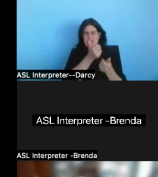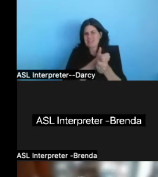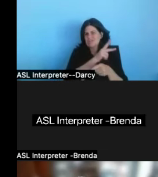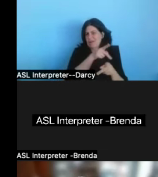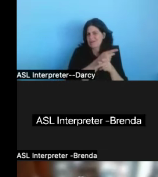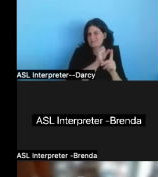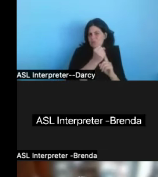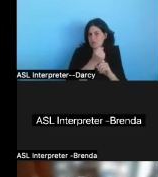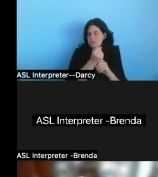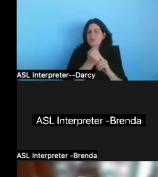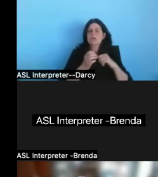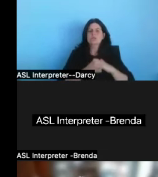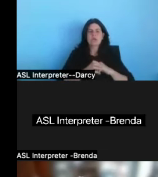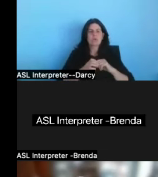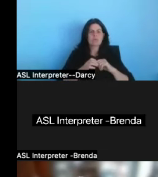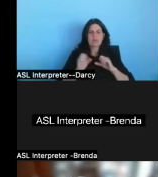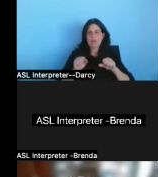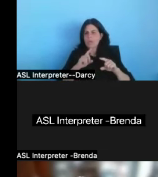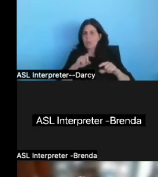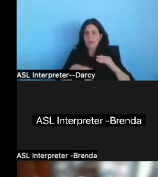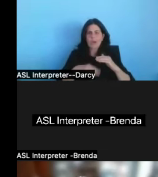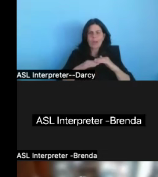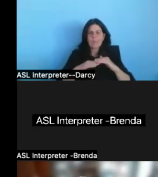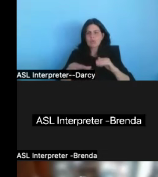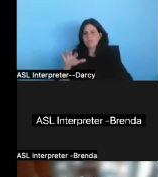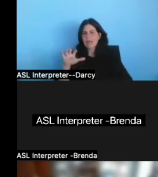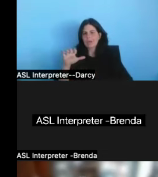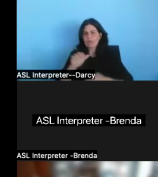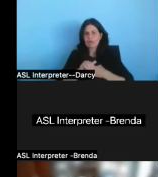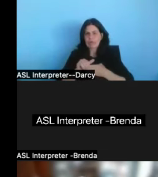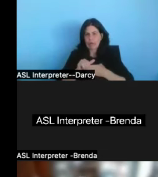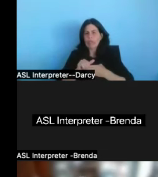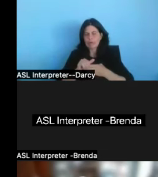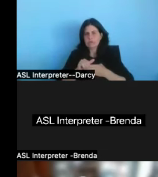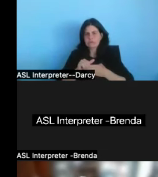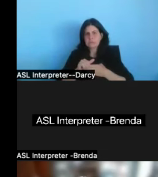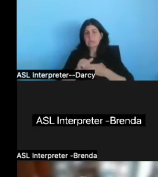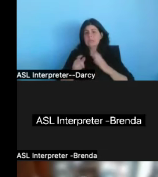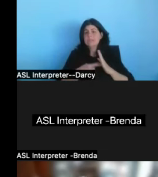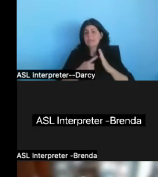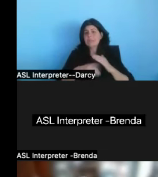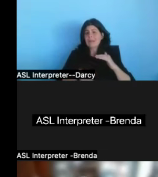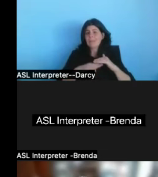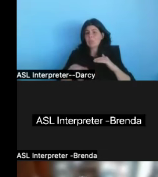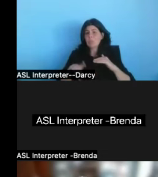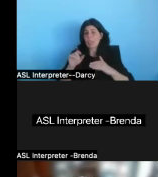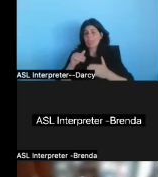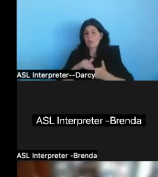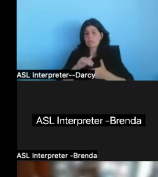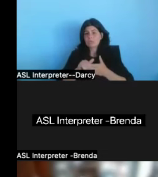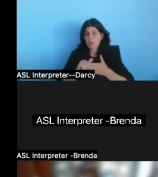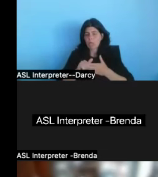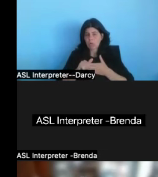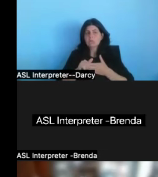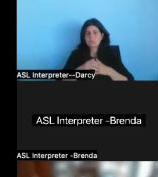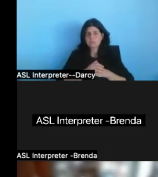to basically order up to $500, in some cases up to $1,000 if you've